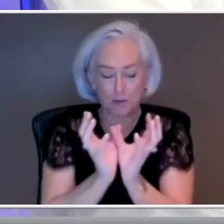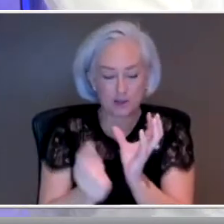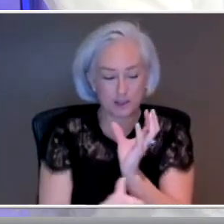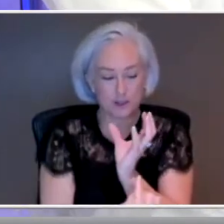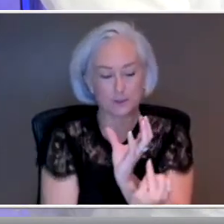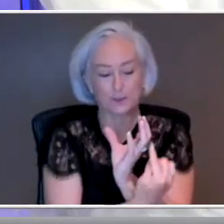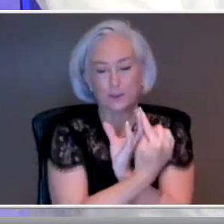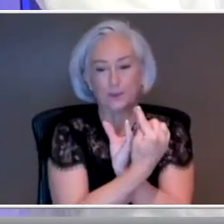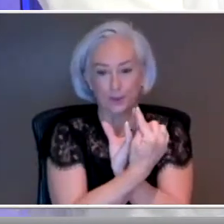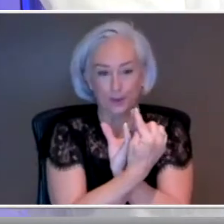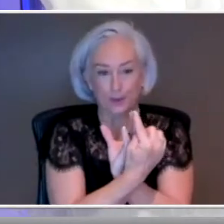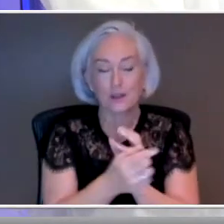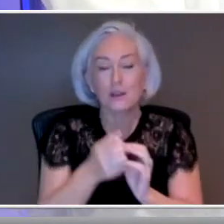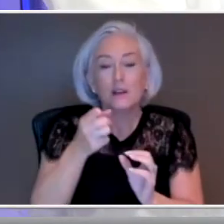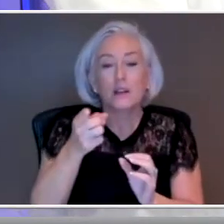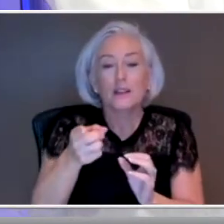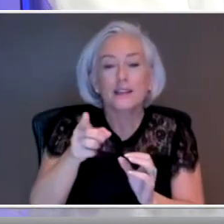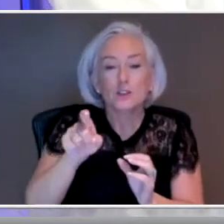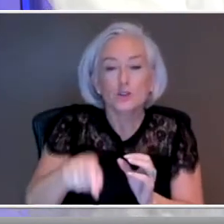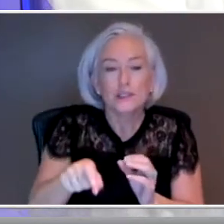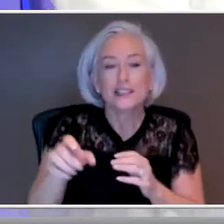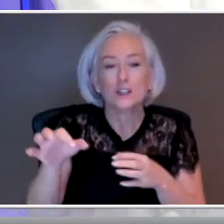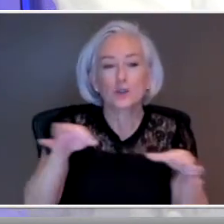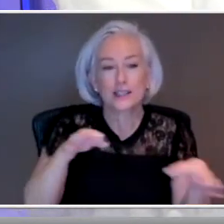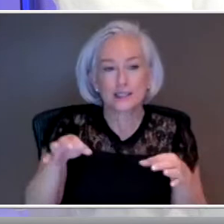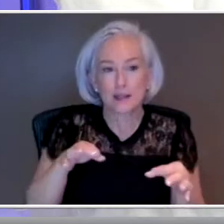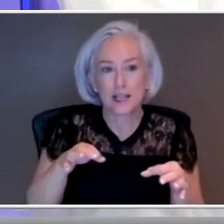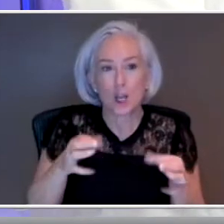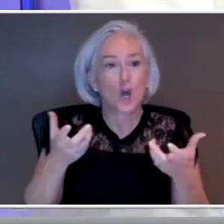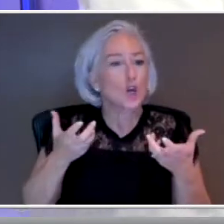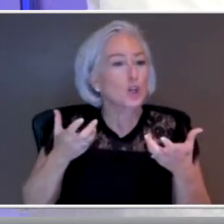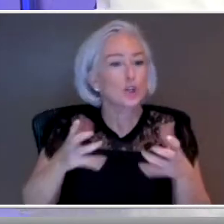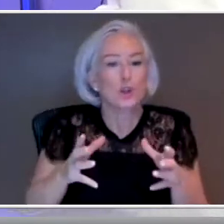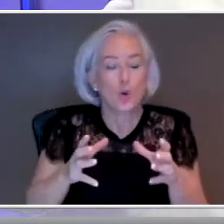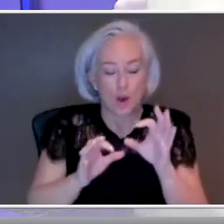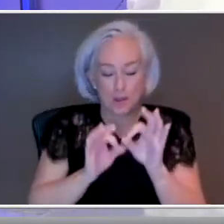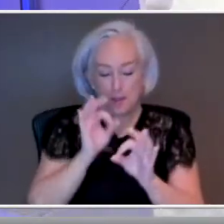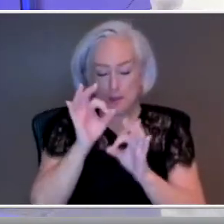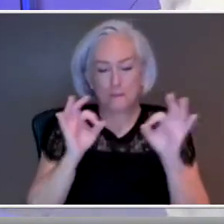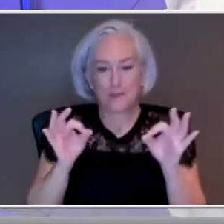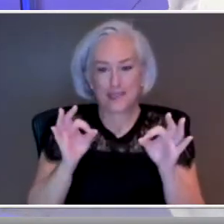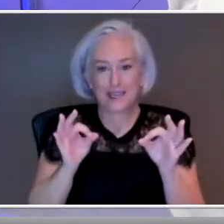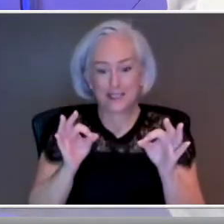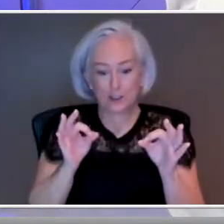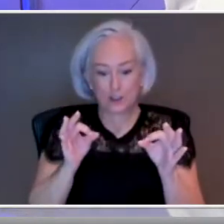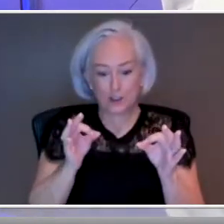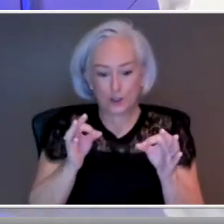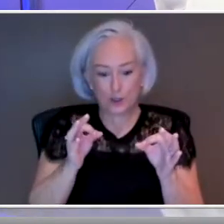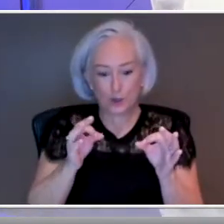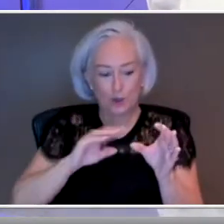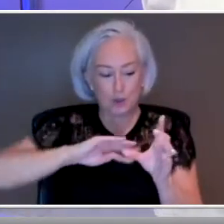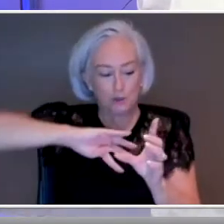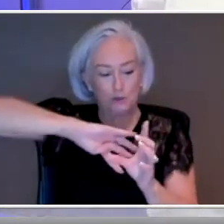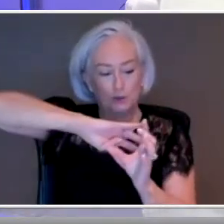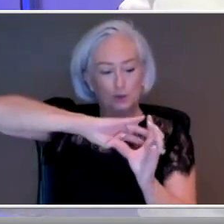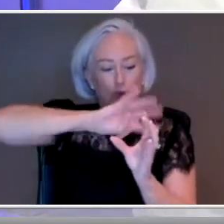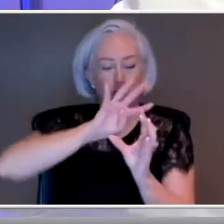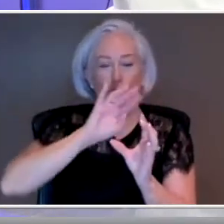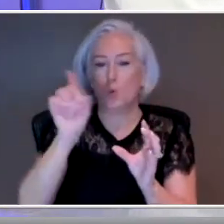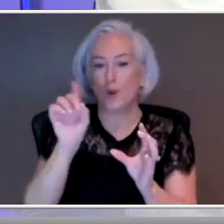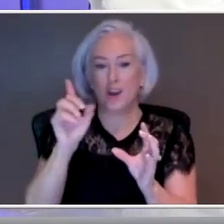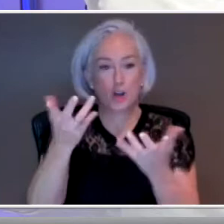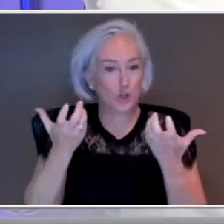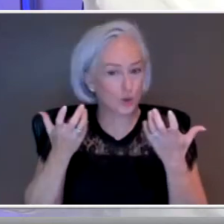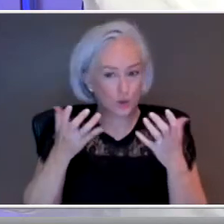to consider when you're doing these is you don't want those beads going somewhere you don't want them to go. So on his left side, you can see some other blood vessels that are coming down that are